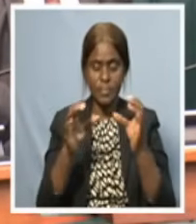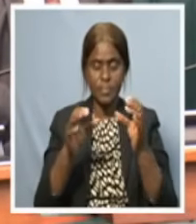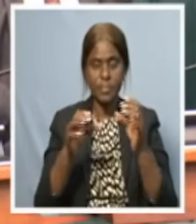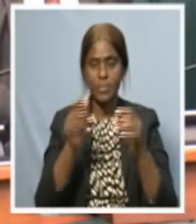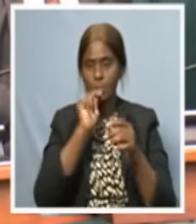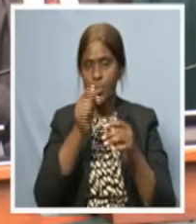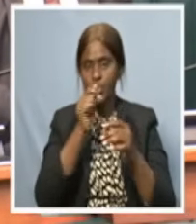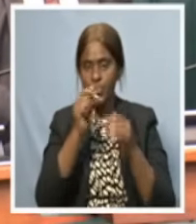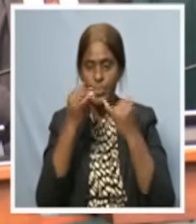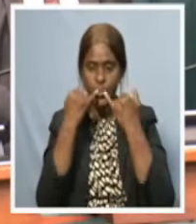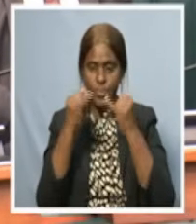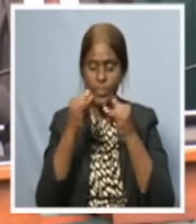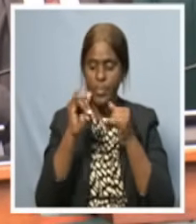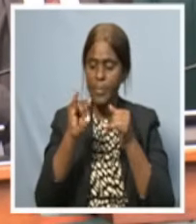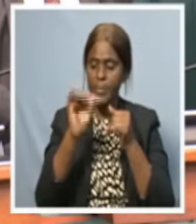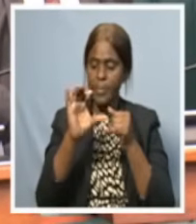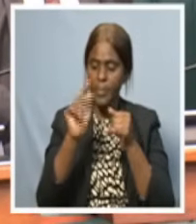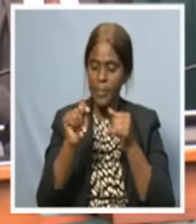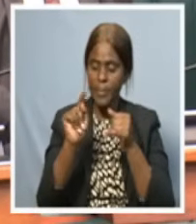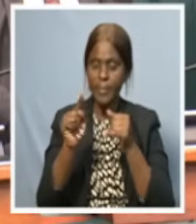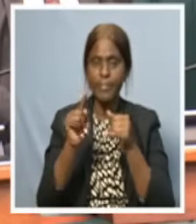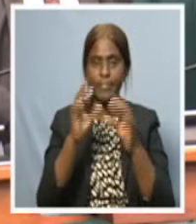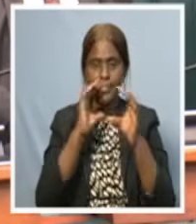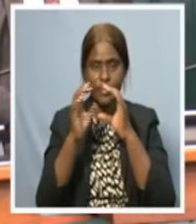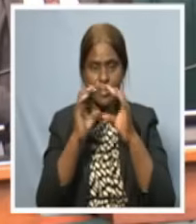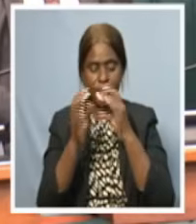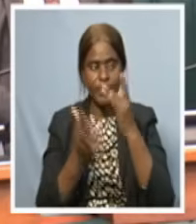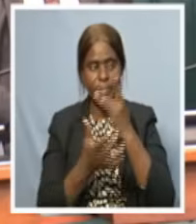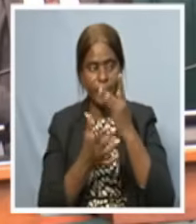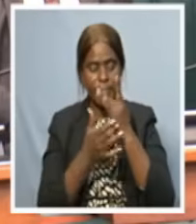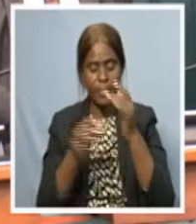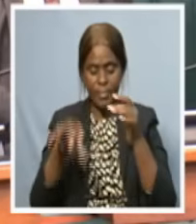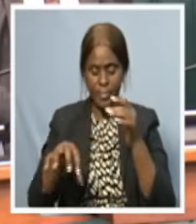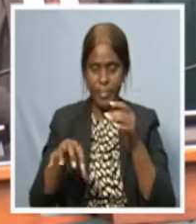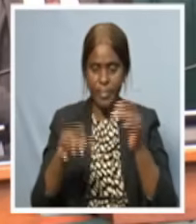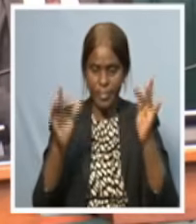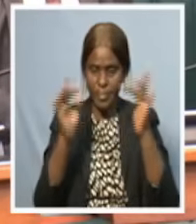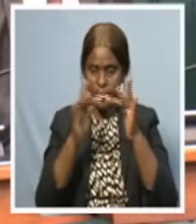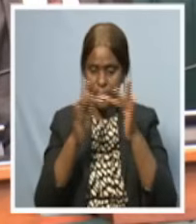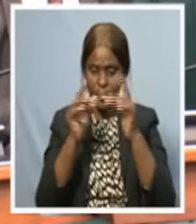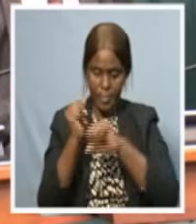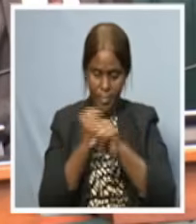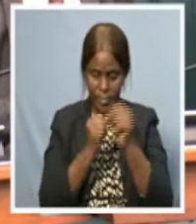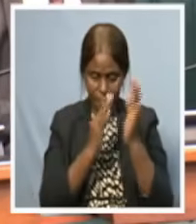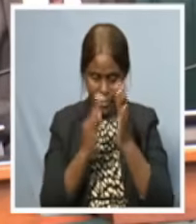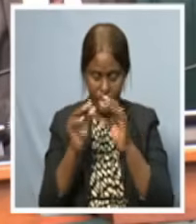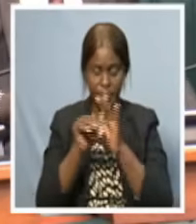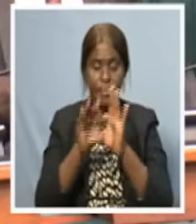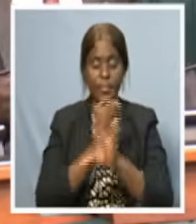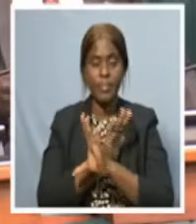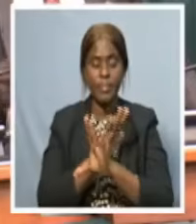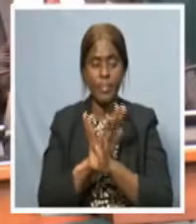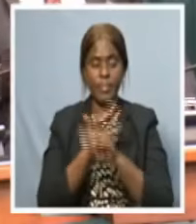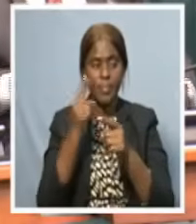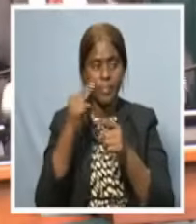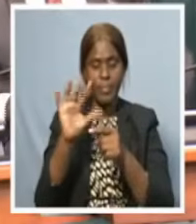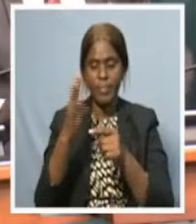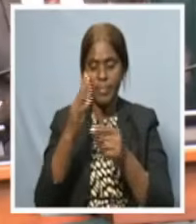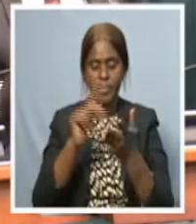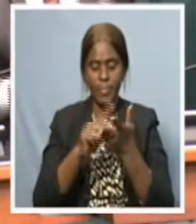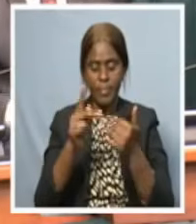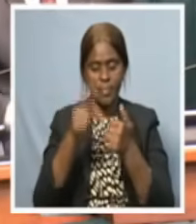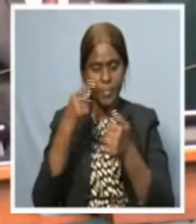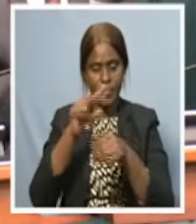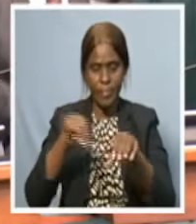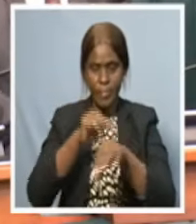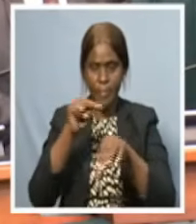on Media, Information and Communication Technologies on child online protection measures in Zambia for the 5th session